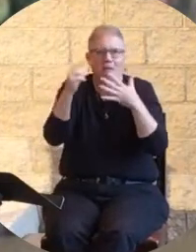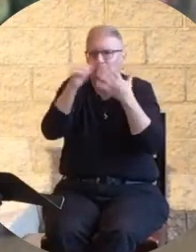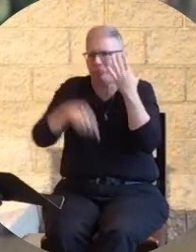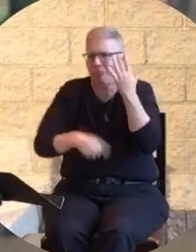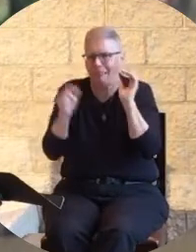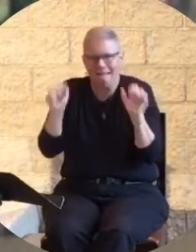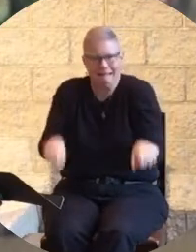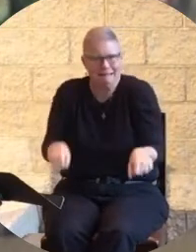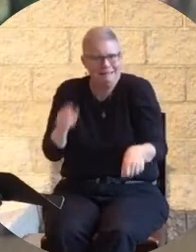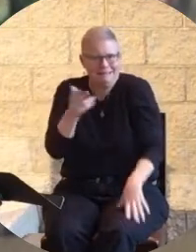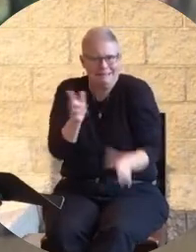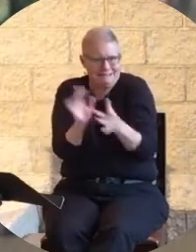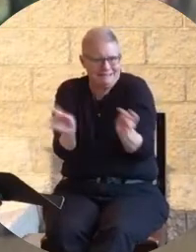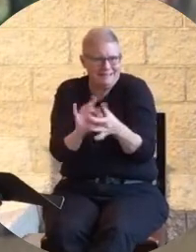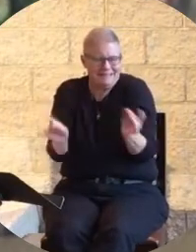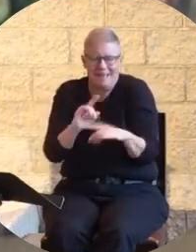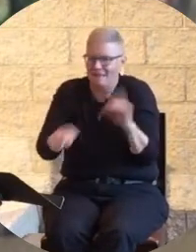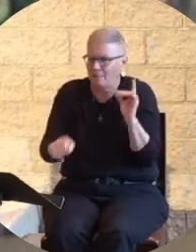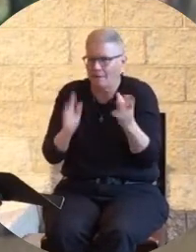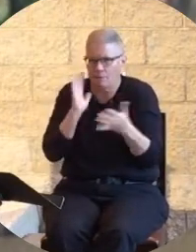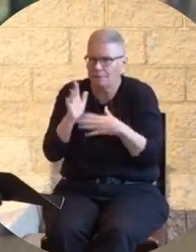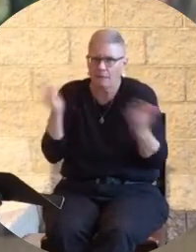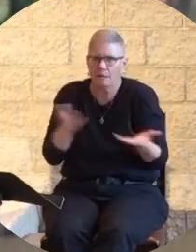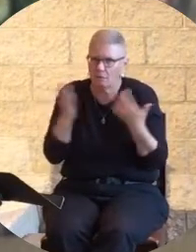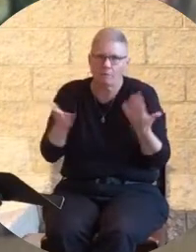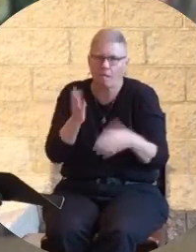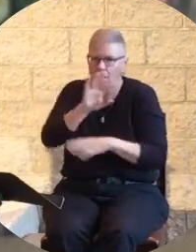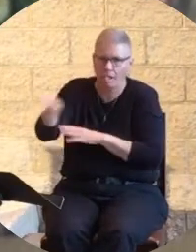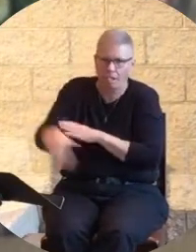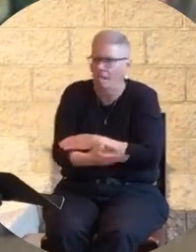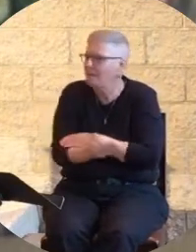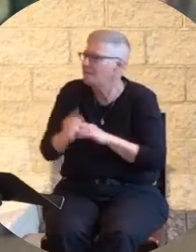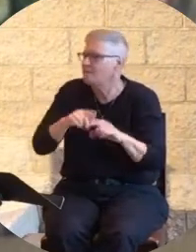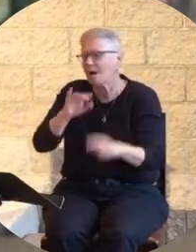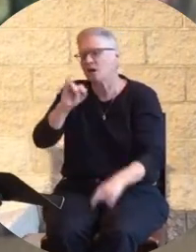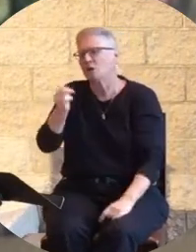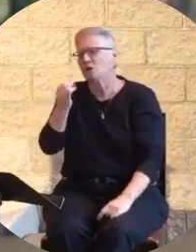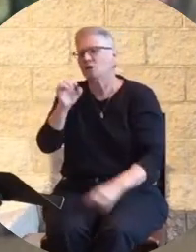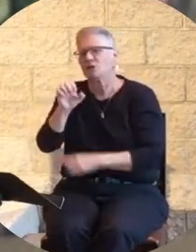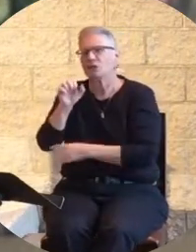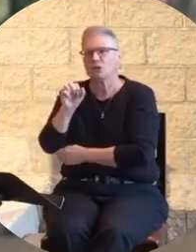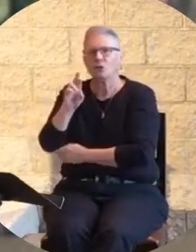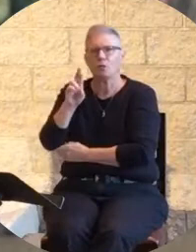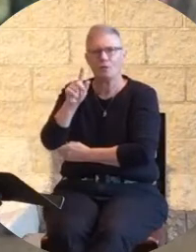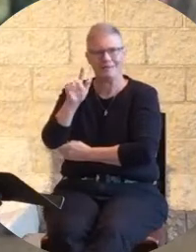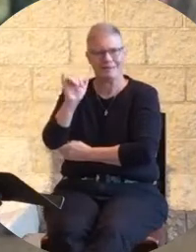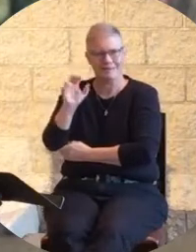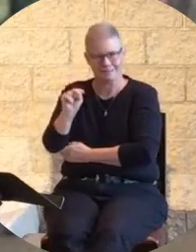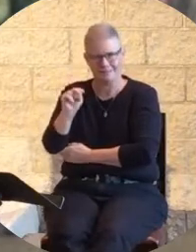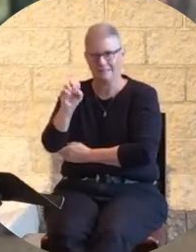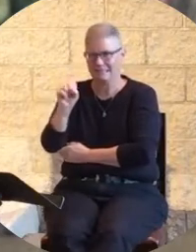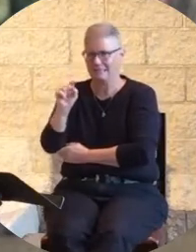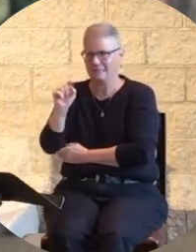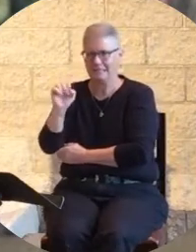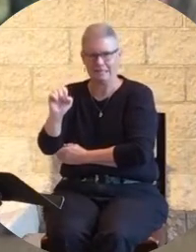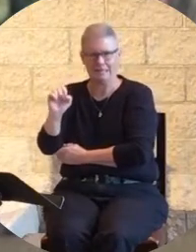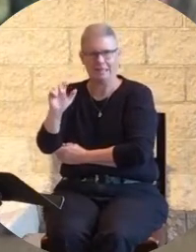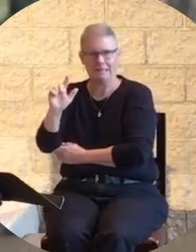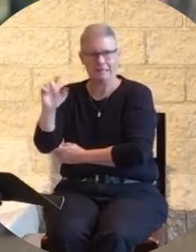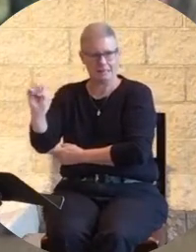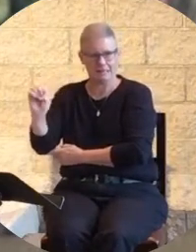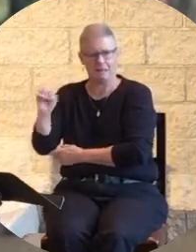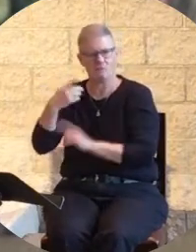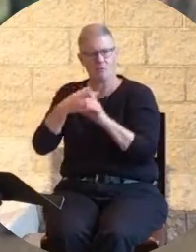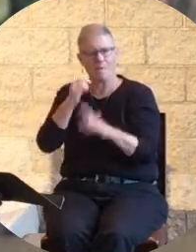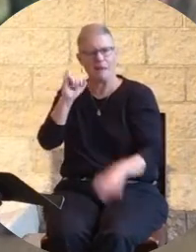really concise. Geraldine Steele, Indiana, came from Indiana. She's been in Minnesota for a long time. She's been